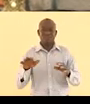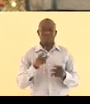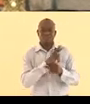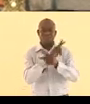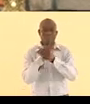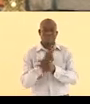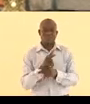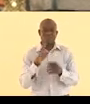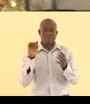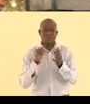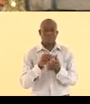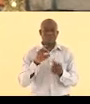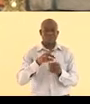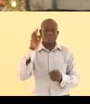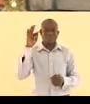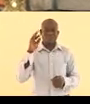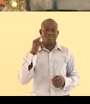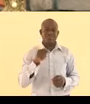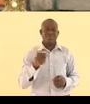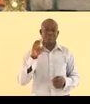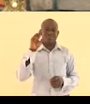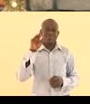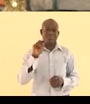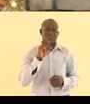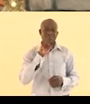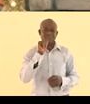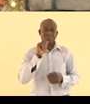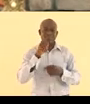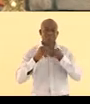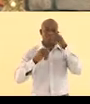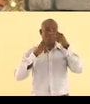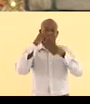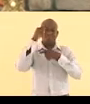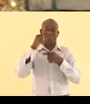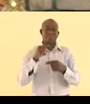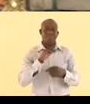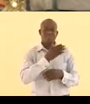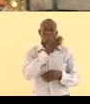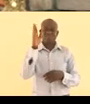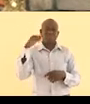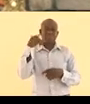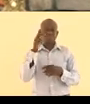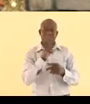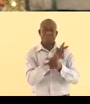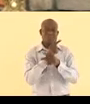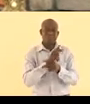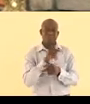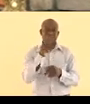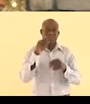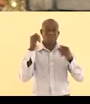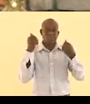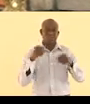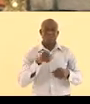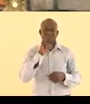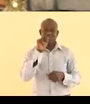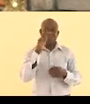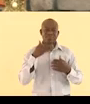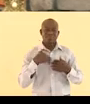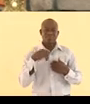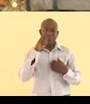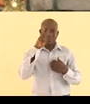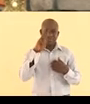their spirit is stunted. But those who care, you can't have the two together.